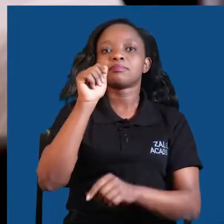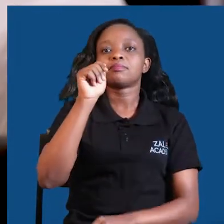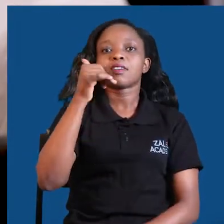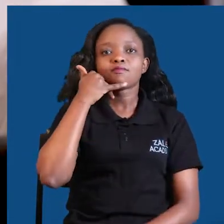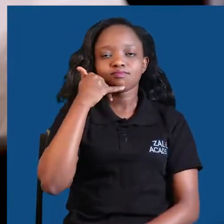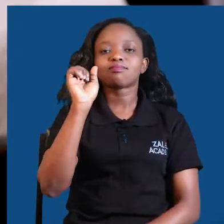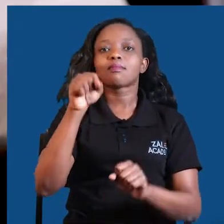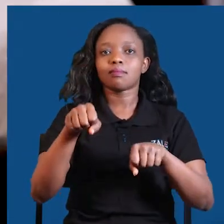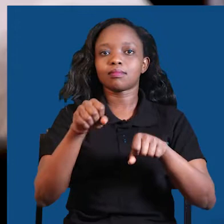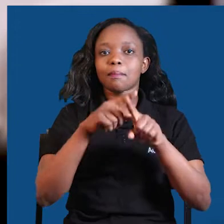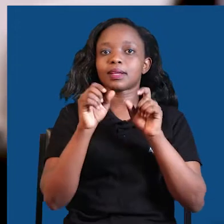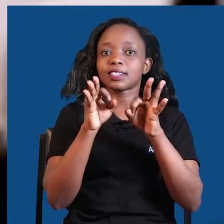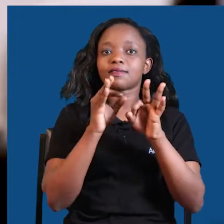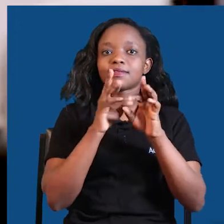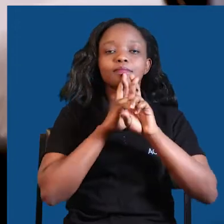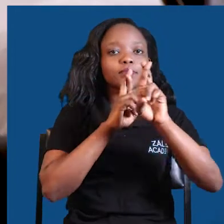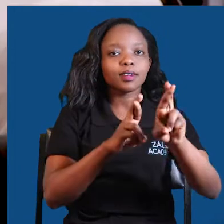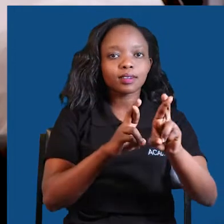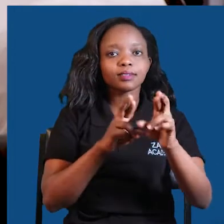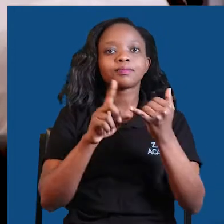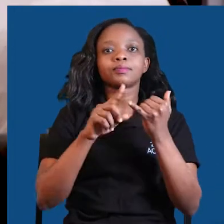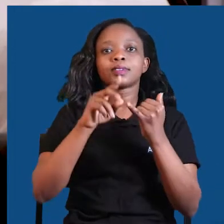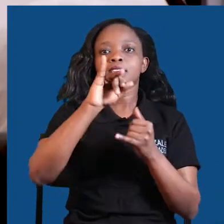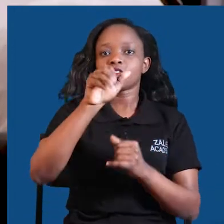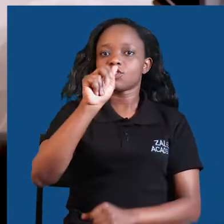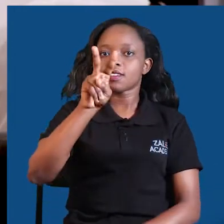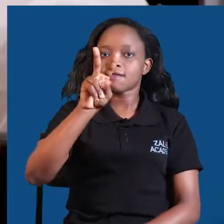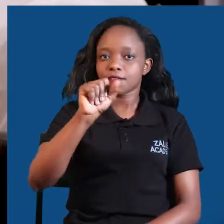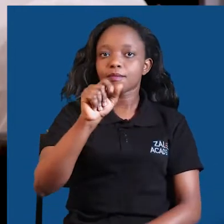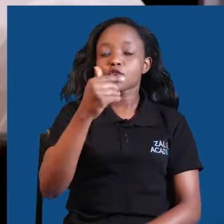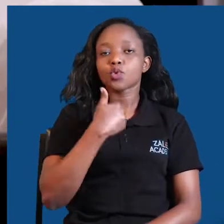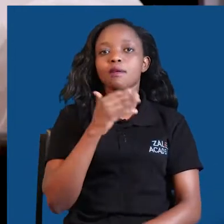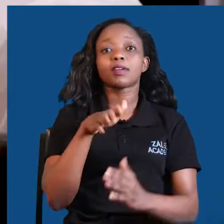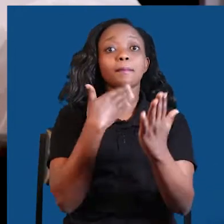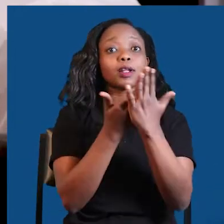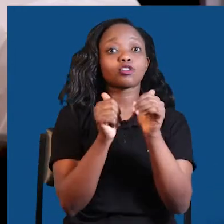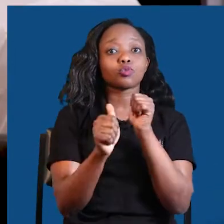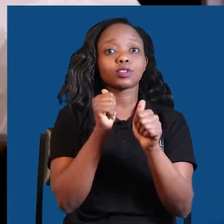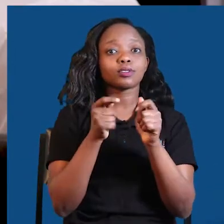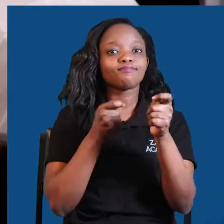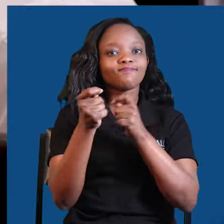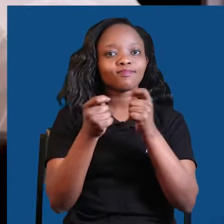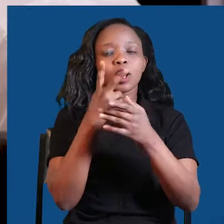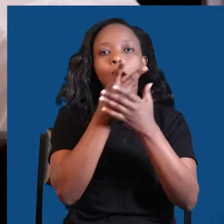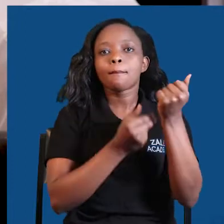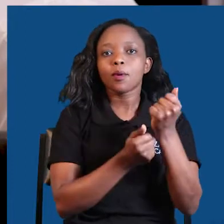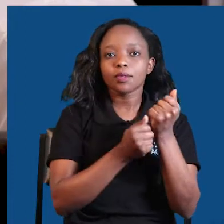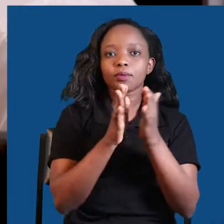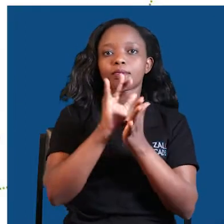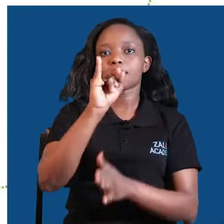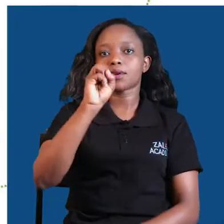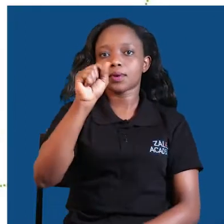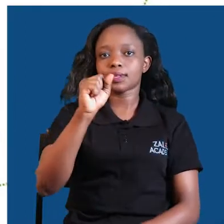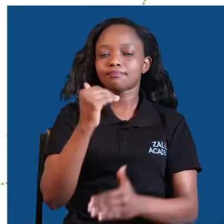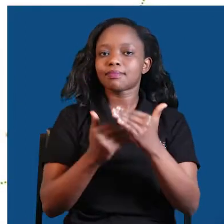Android. But if you use React, Native, and JavaScript, you have an application that runs on both